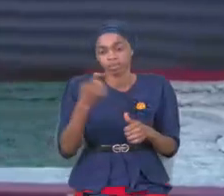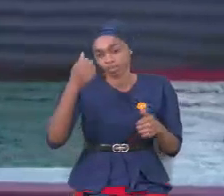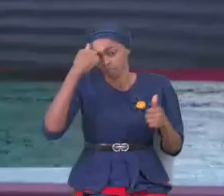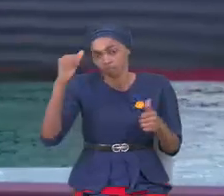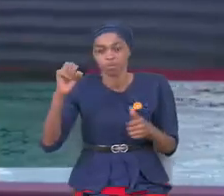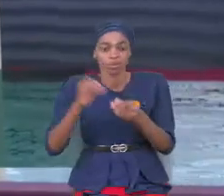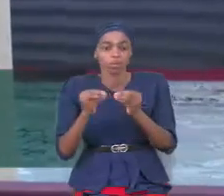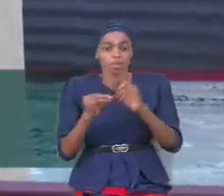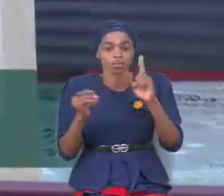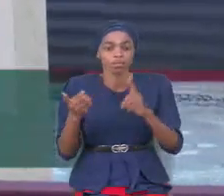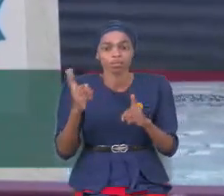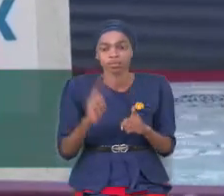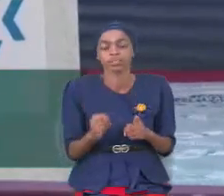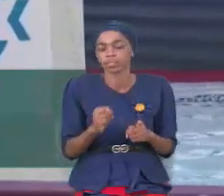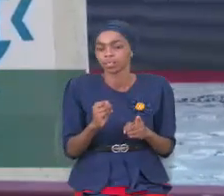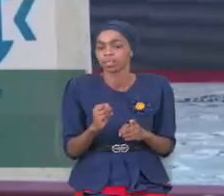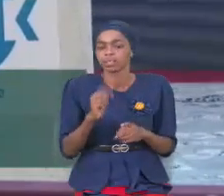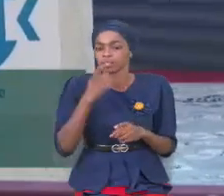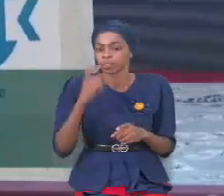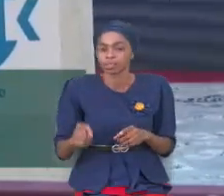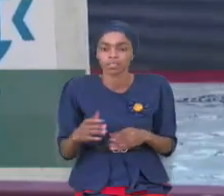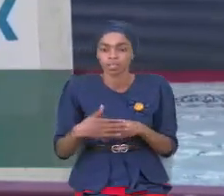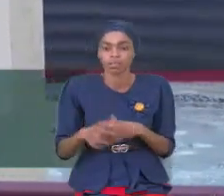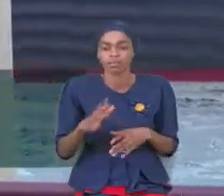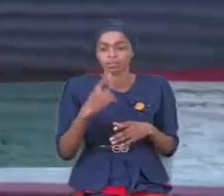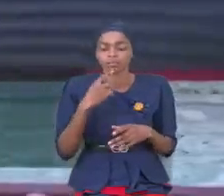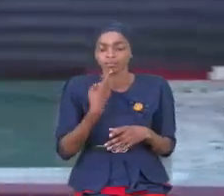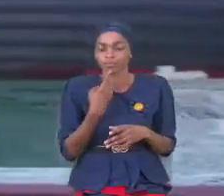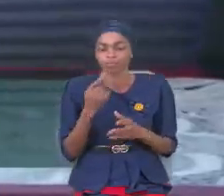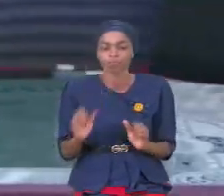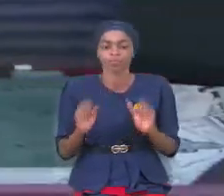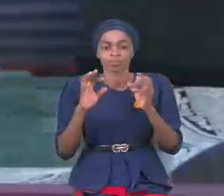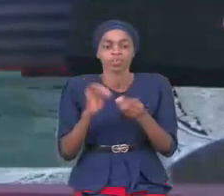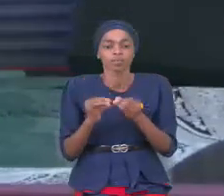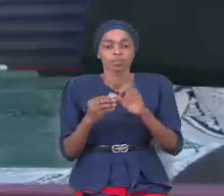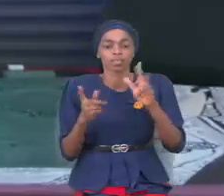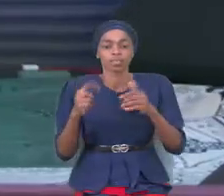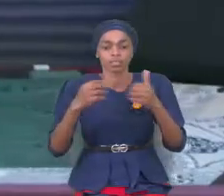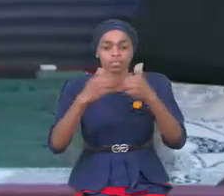the separating chasm after the fool's death. We're